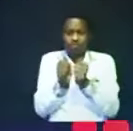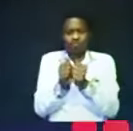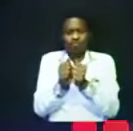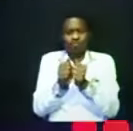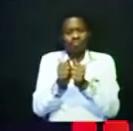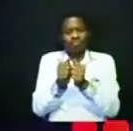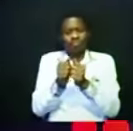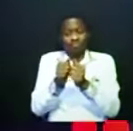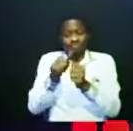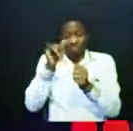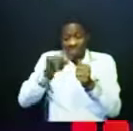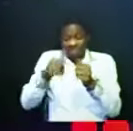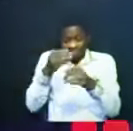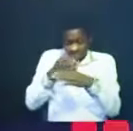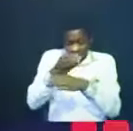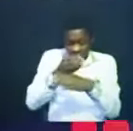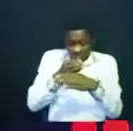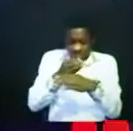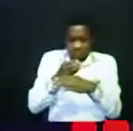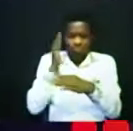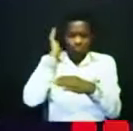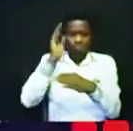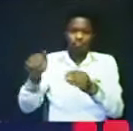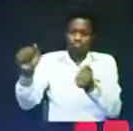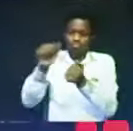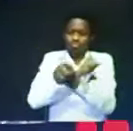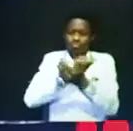So let's take the King James.